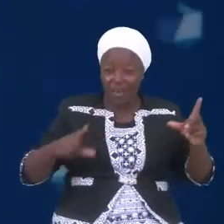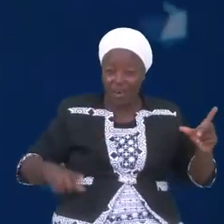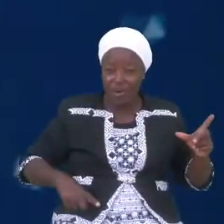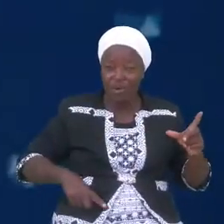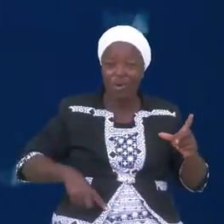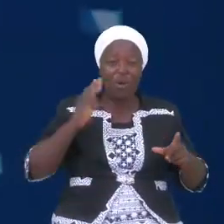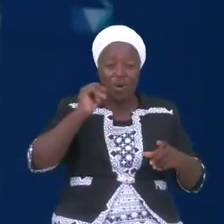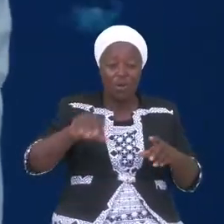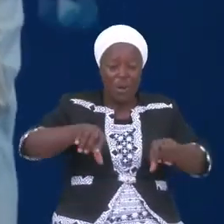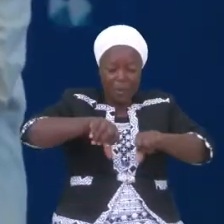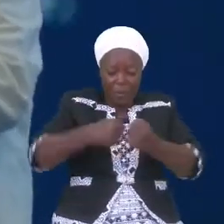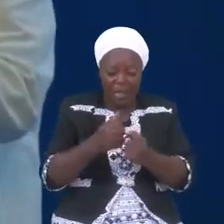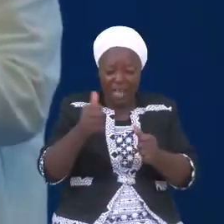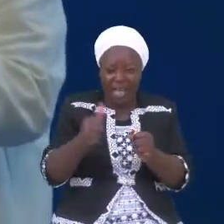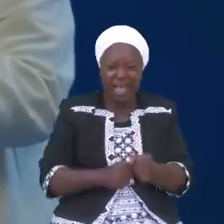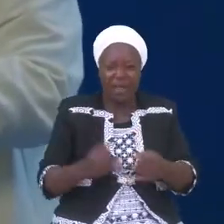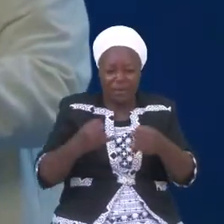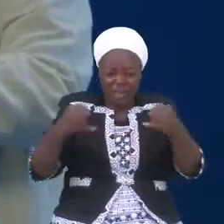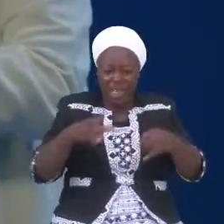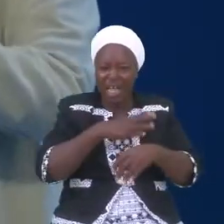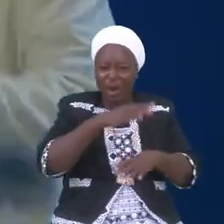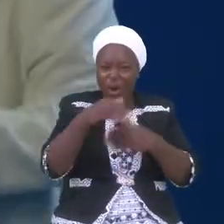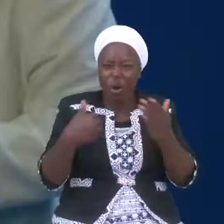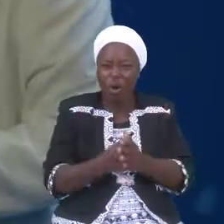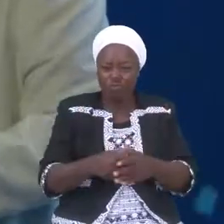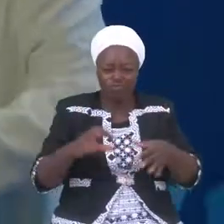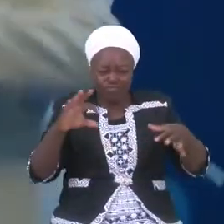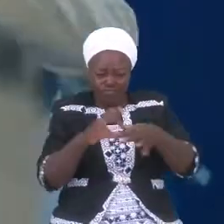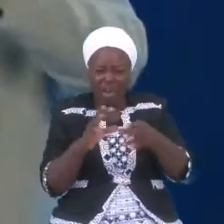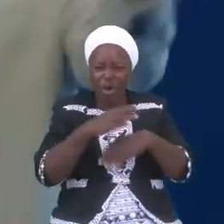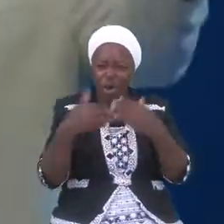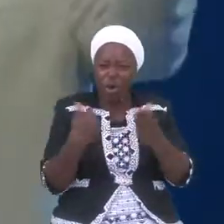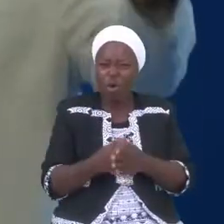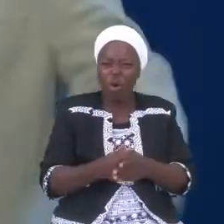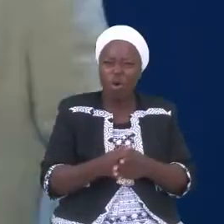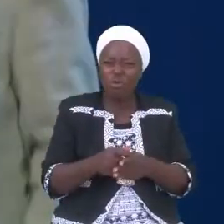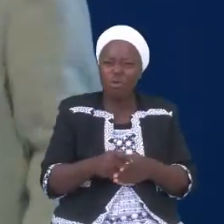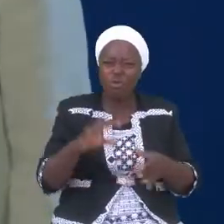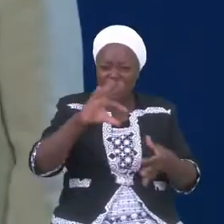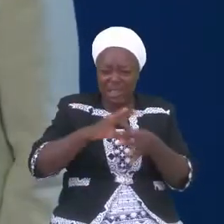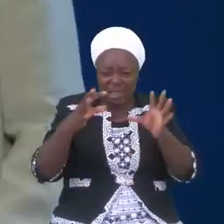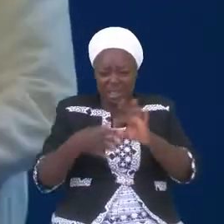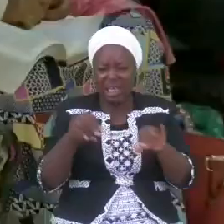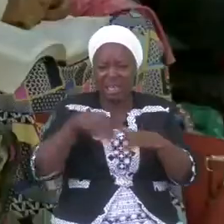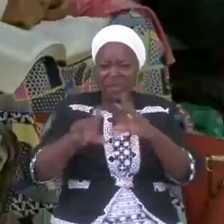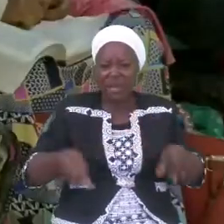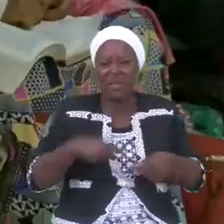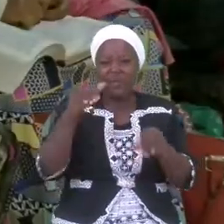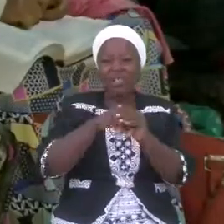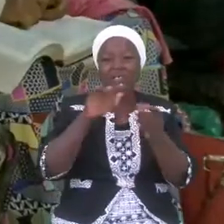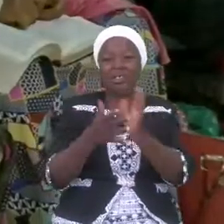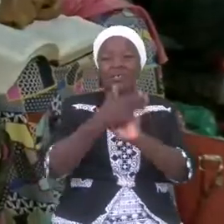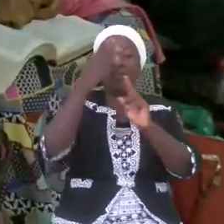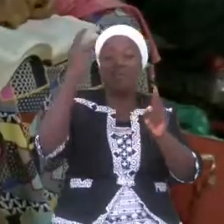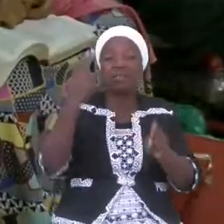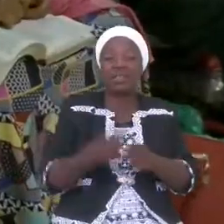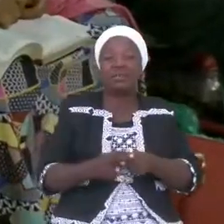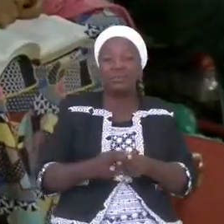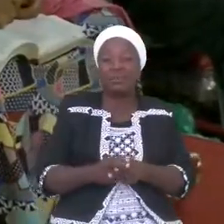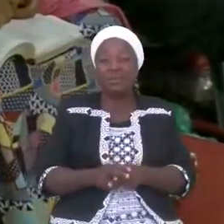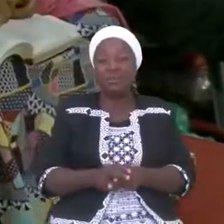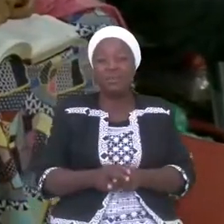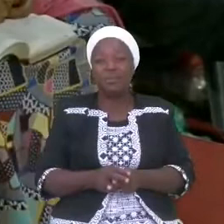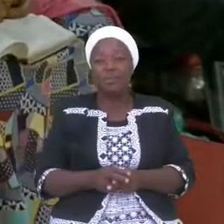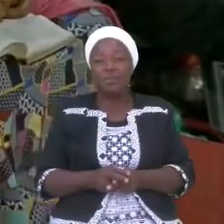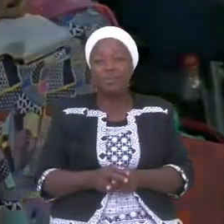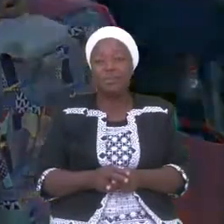every chain, every shackle, every fetter in your life, in Jesus' name.